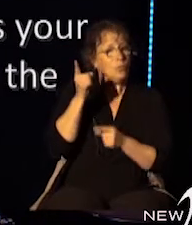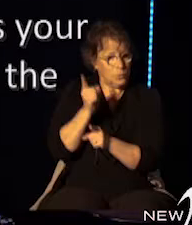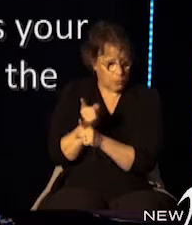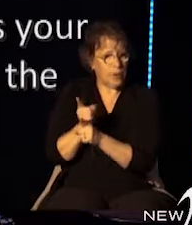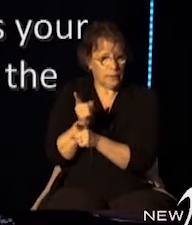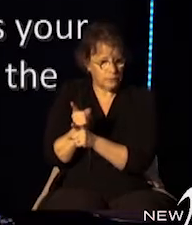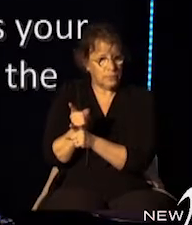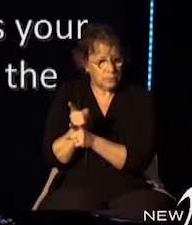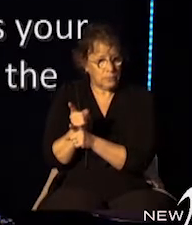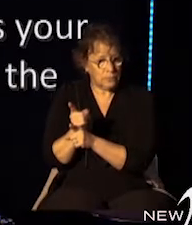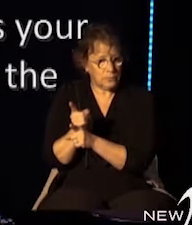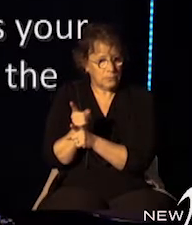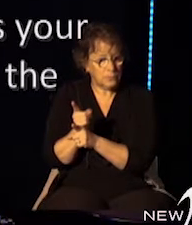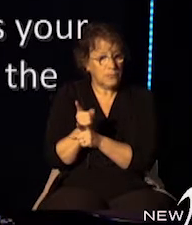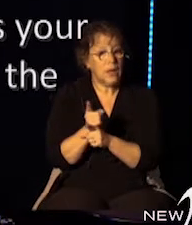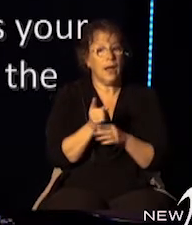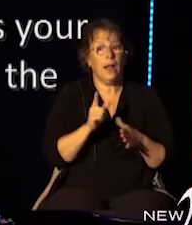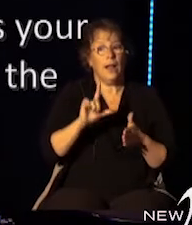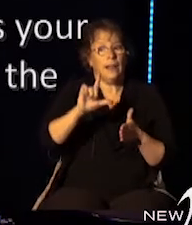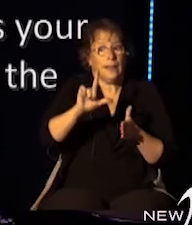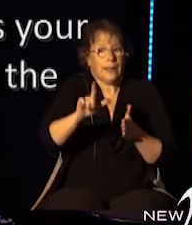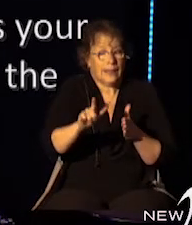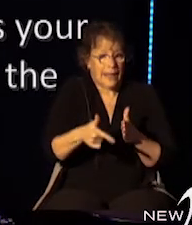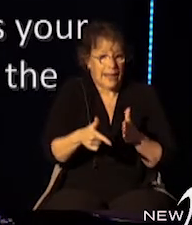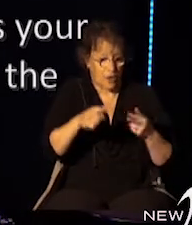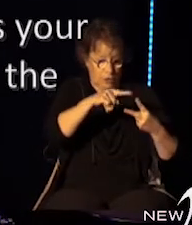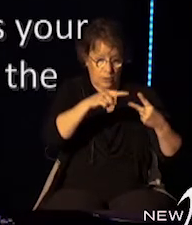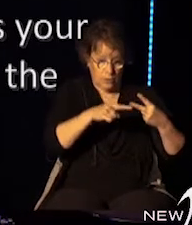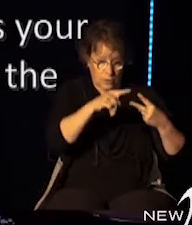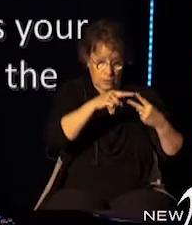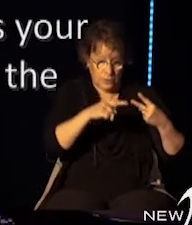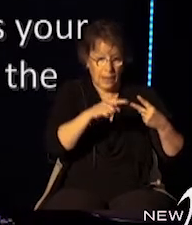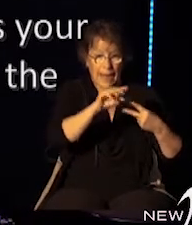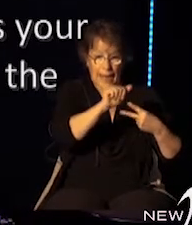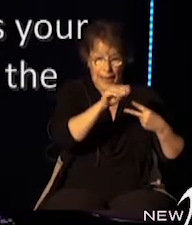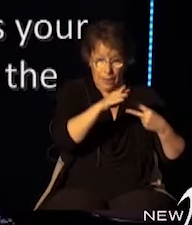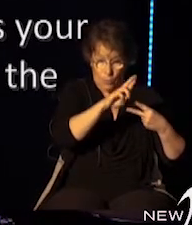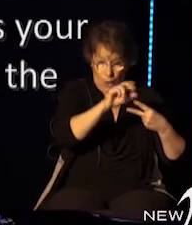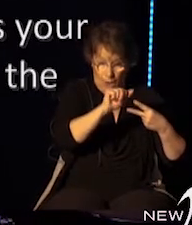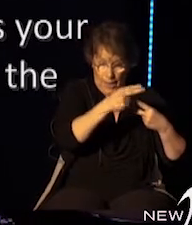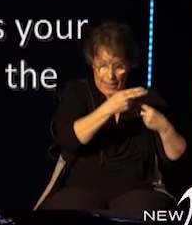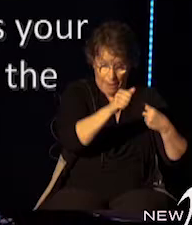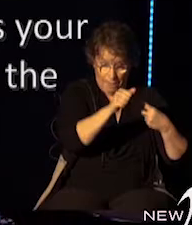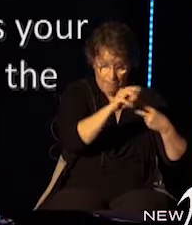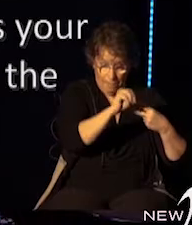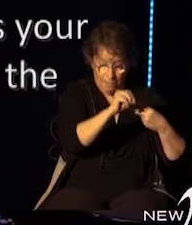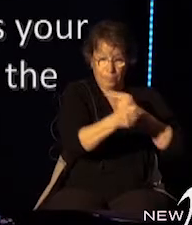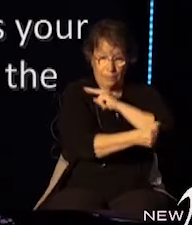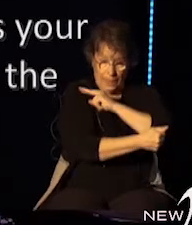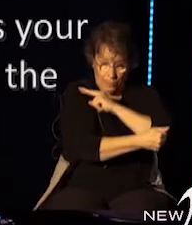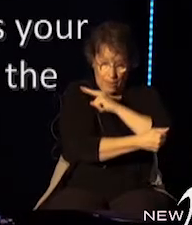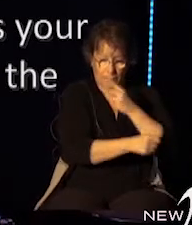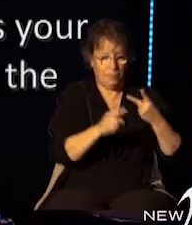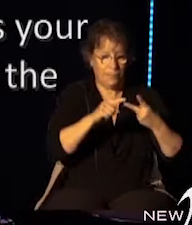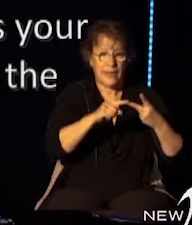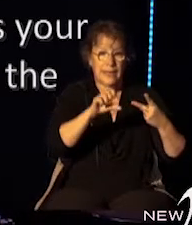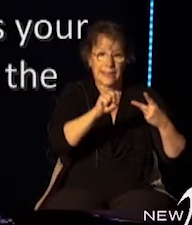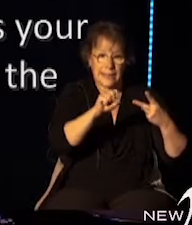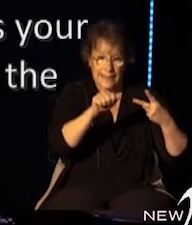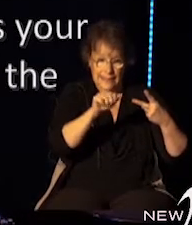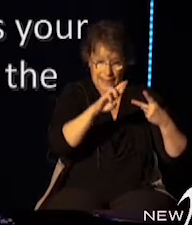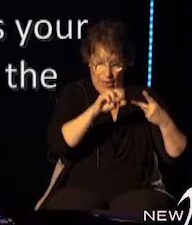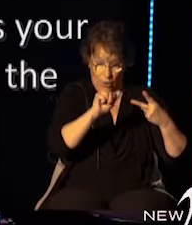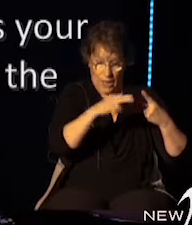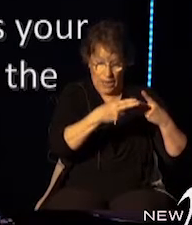by, Abraham and Sarah decided that God's timeline was too slow. Have you ever done that? I have. God